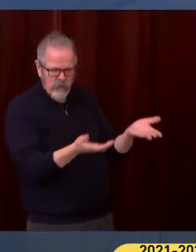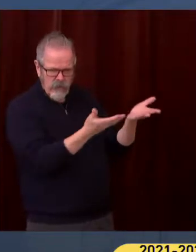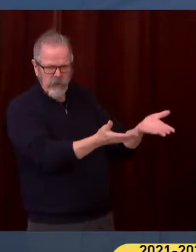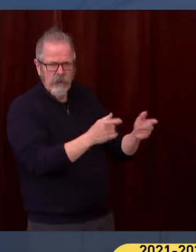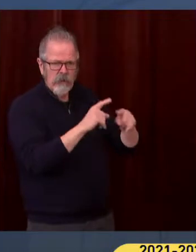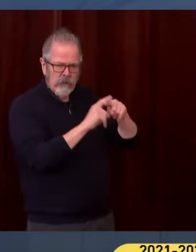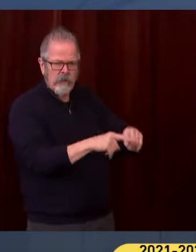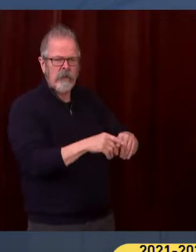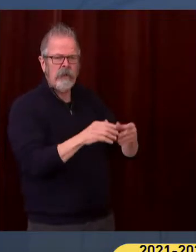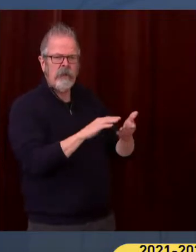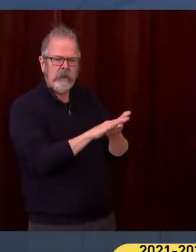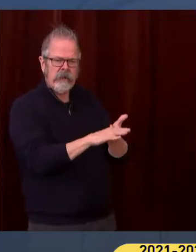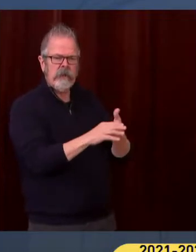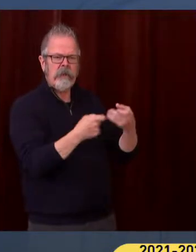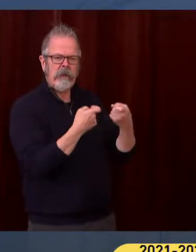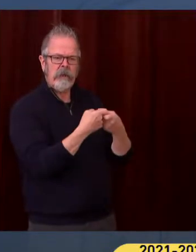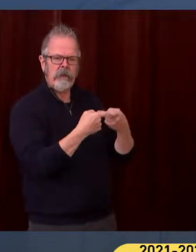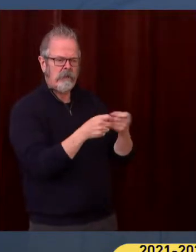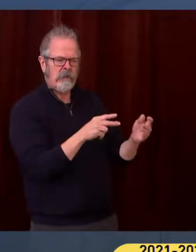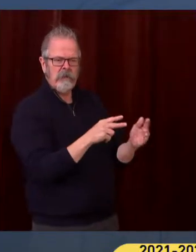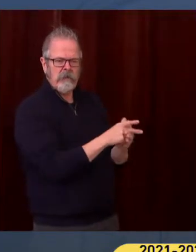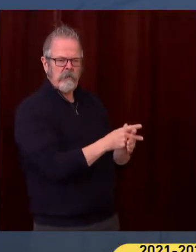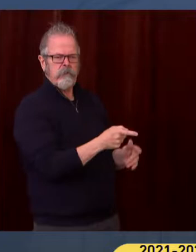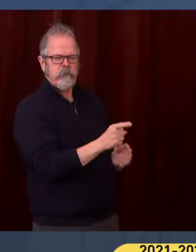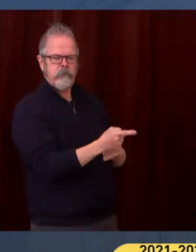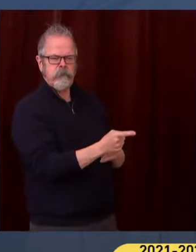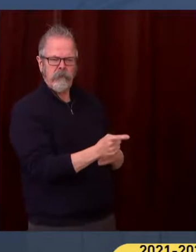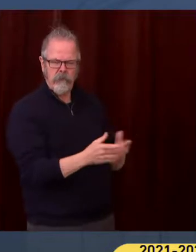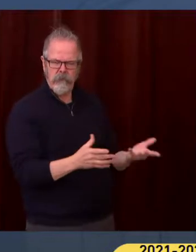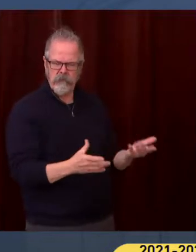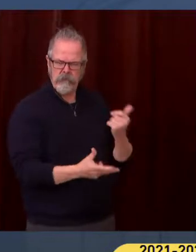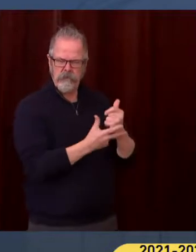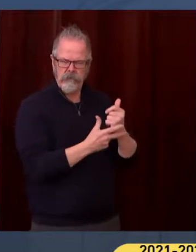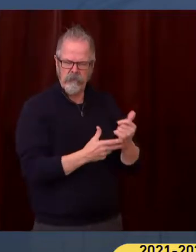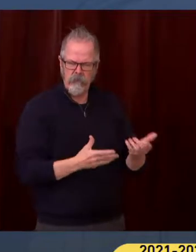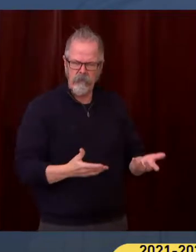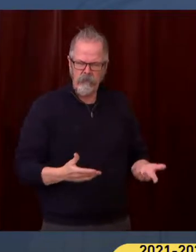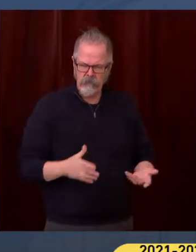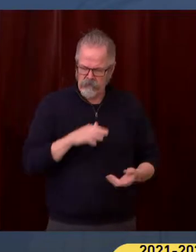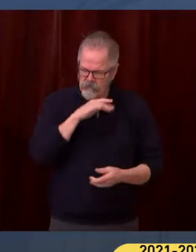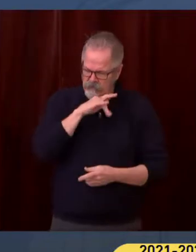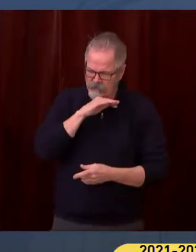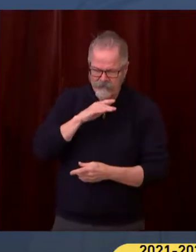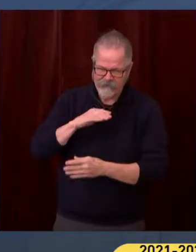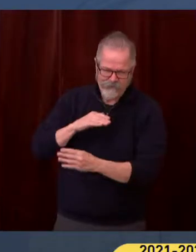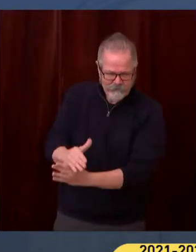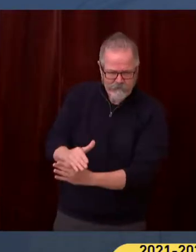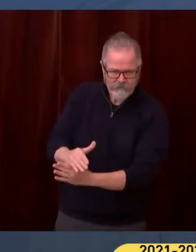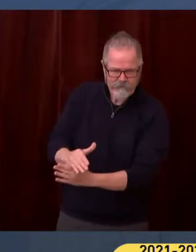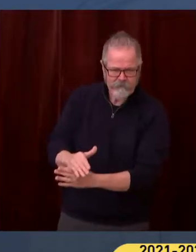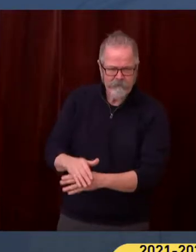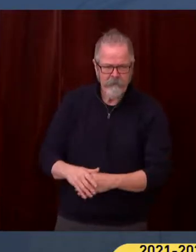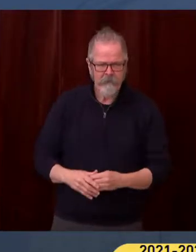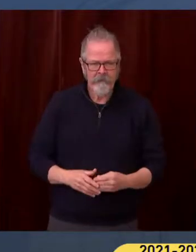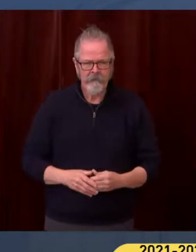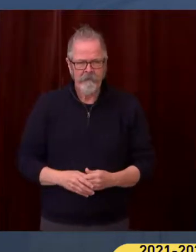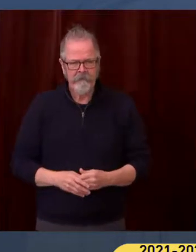eliminate fossil fuels from new and residential commercial construction for space and water heating